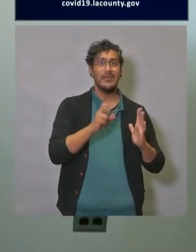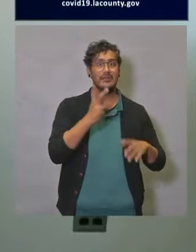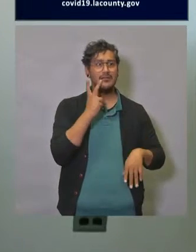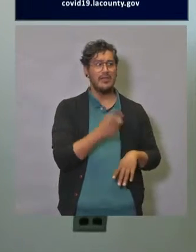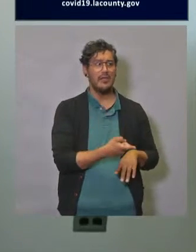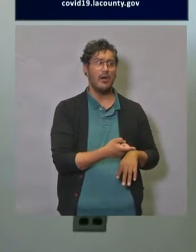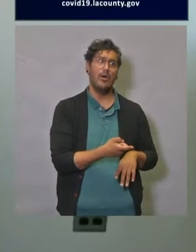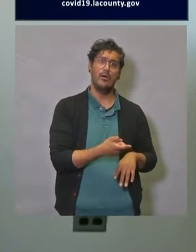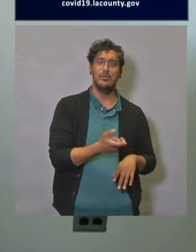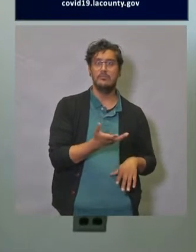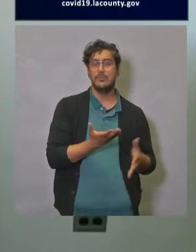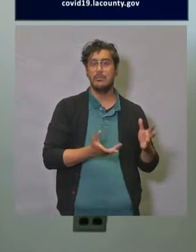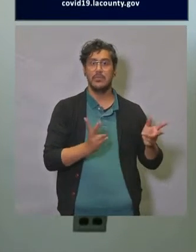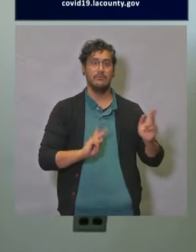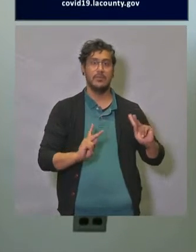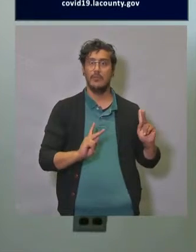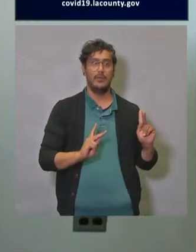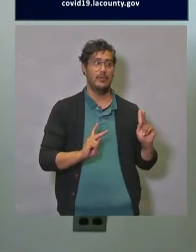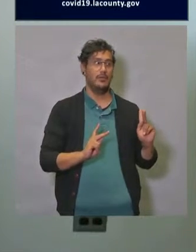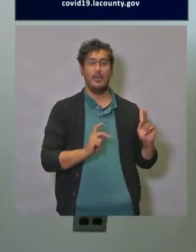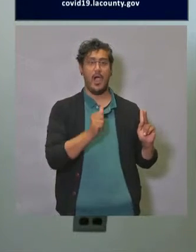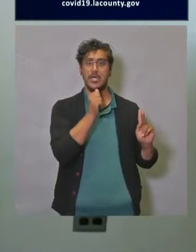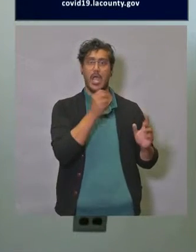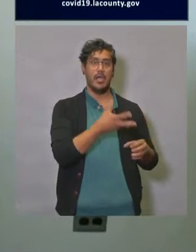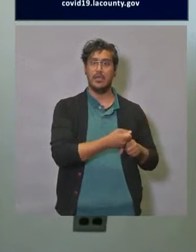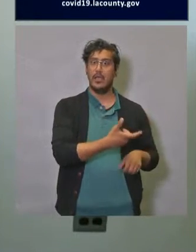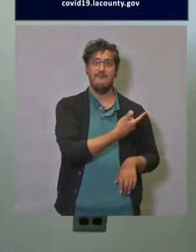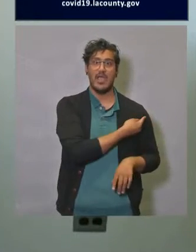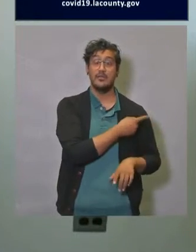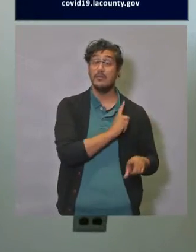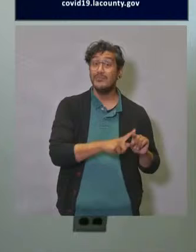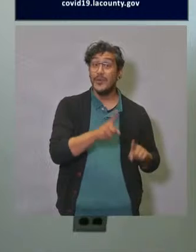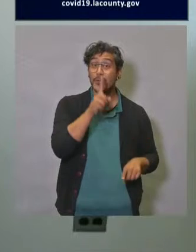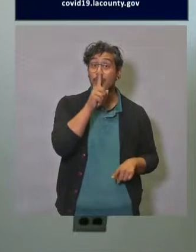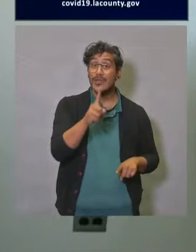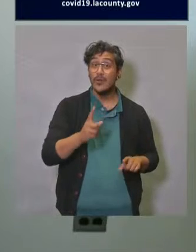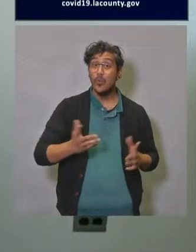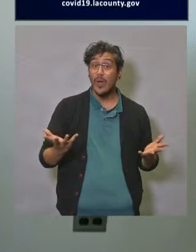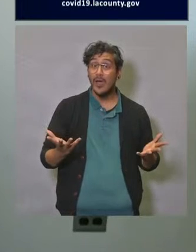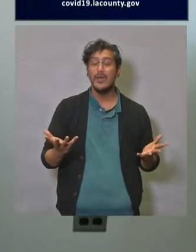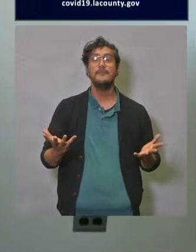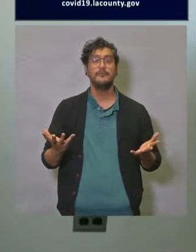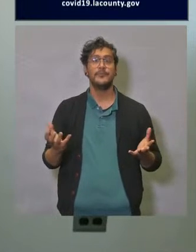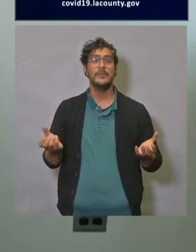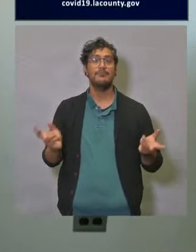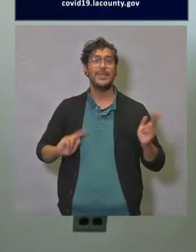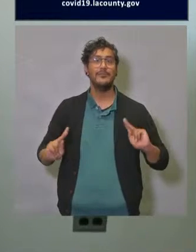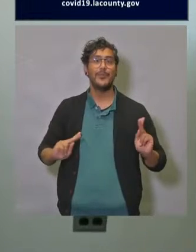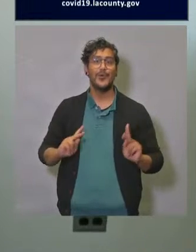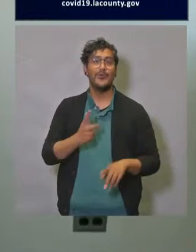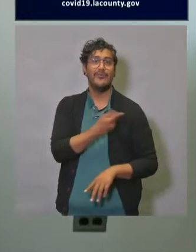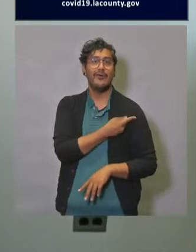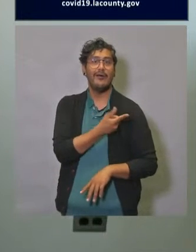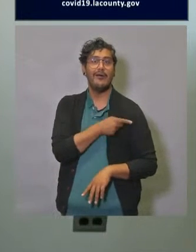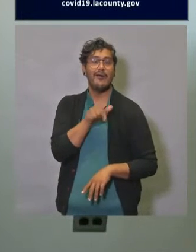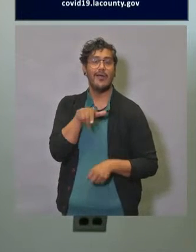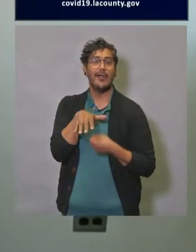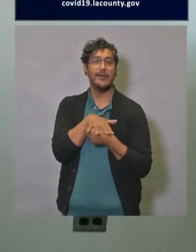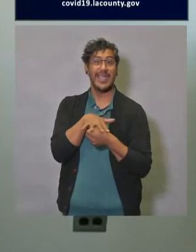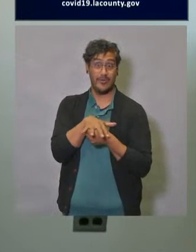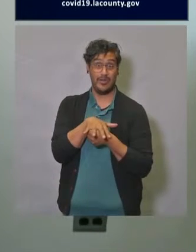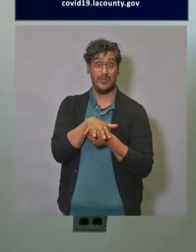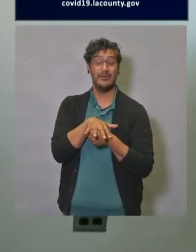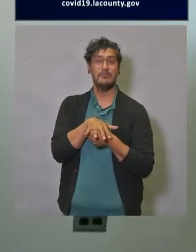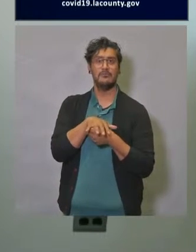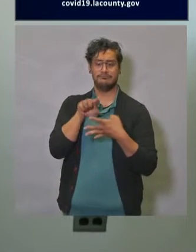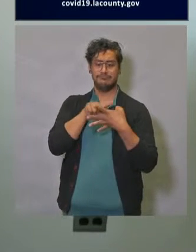well, maybe people aren't getting vaccinated. But the reality was the number of people getting vaccinated in LA County at the beginning